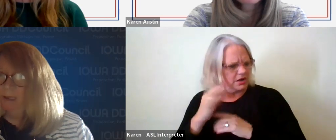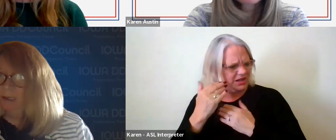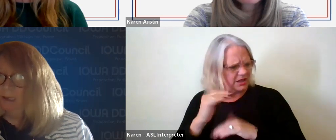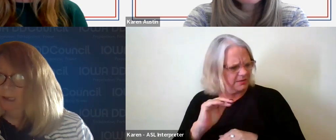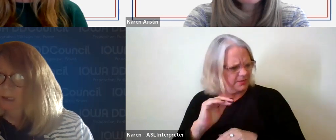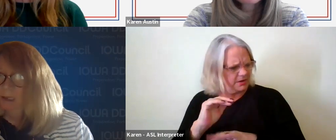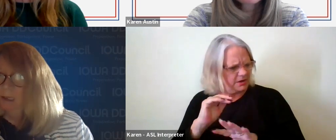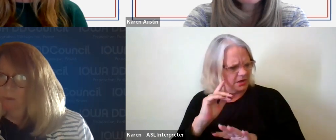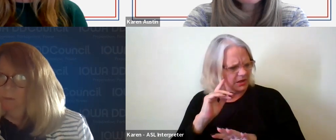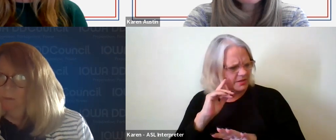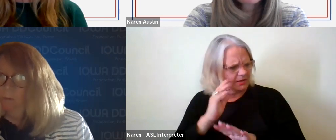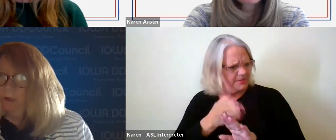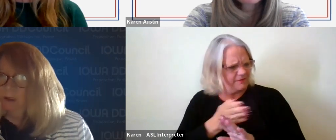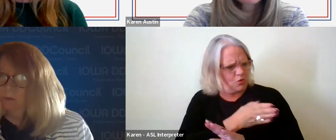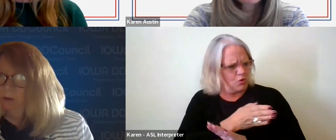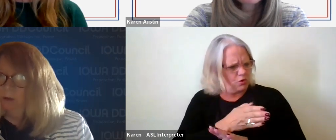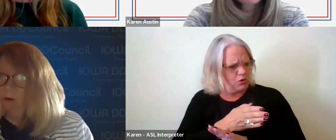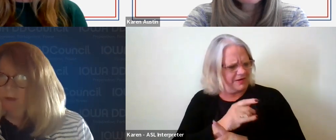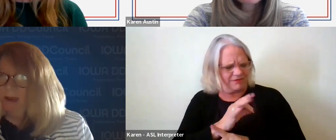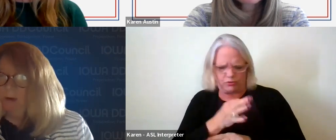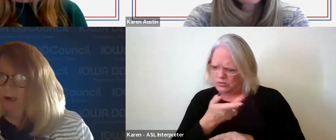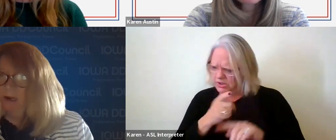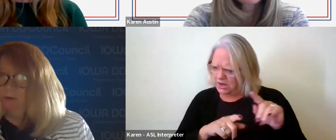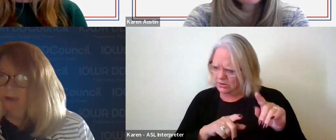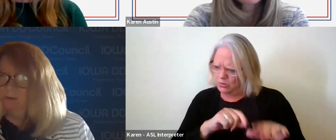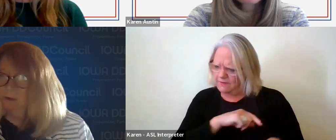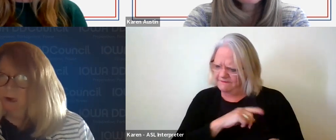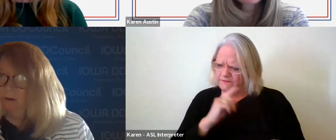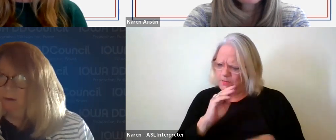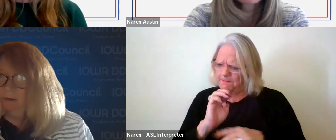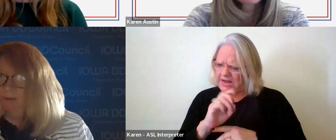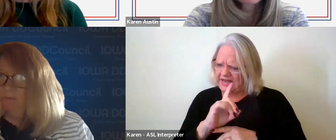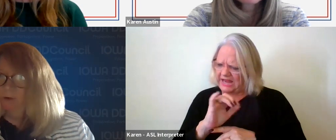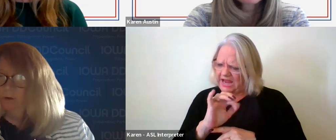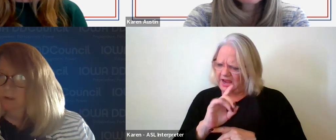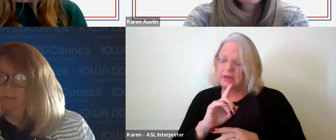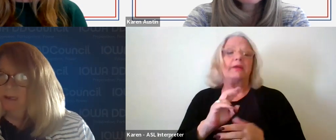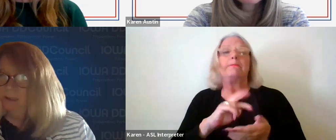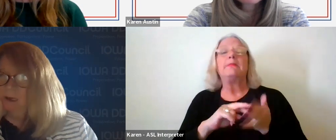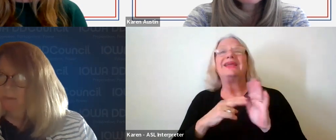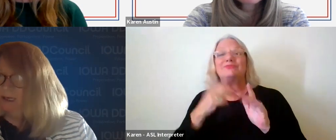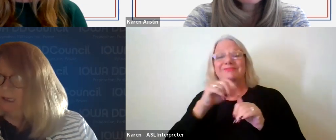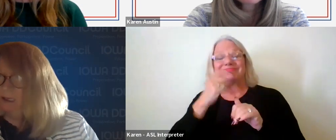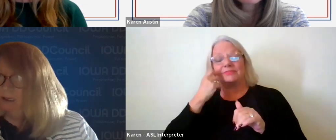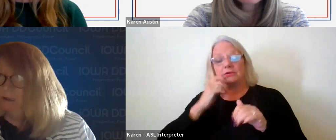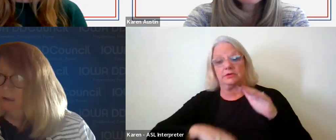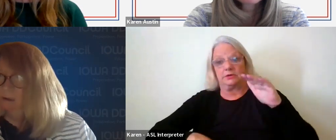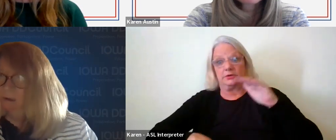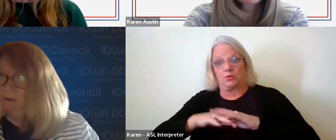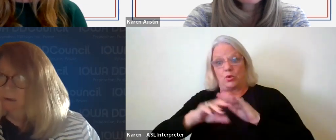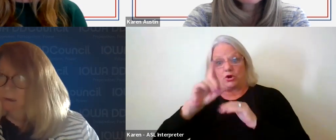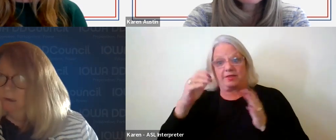qualifying for Medicaid, which would lower that $100,000 limit for those dependent on